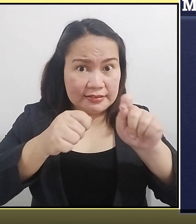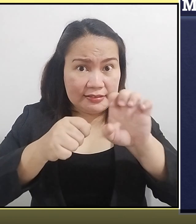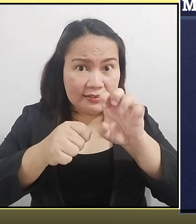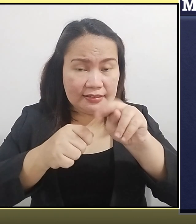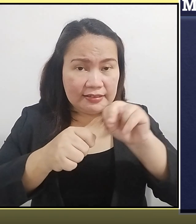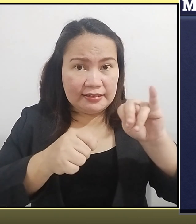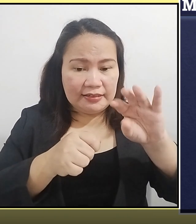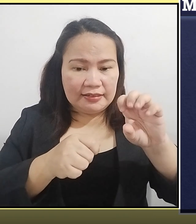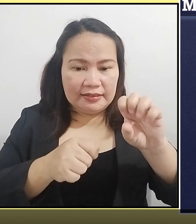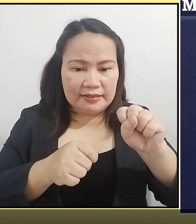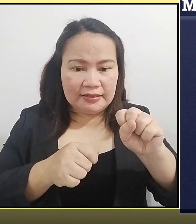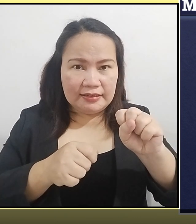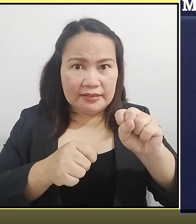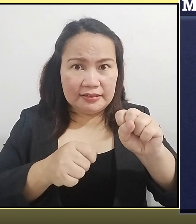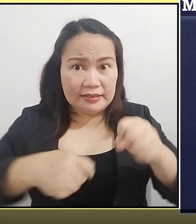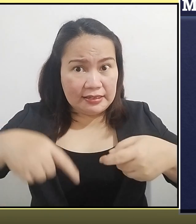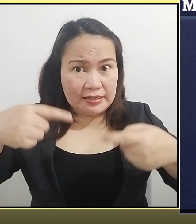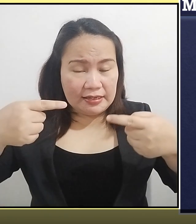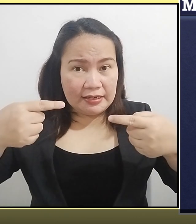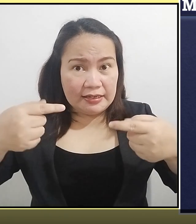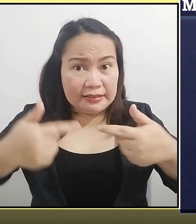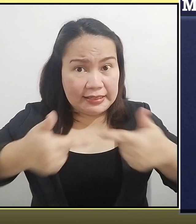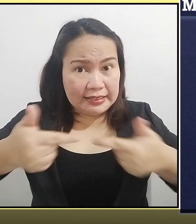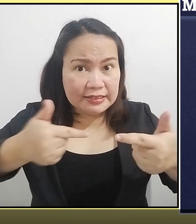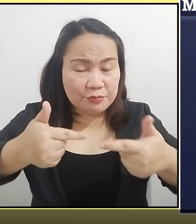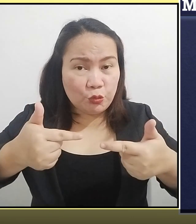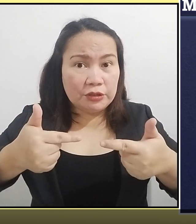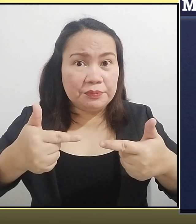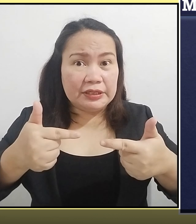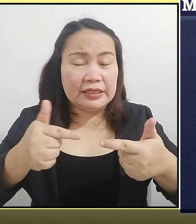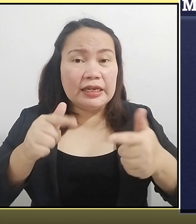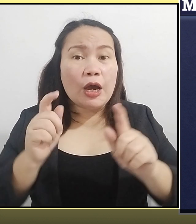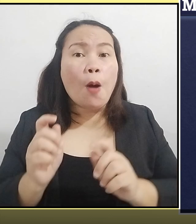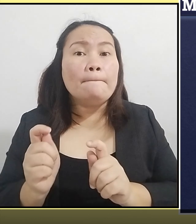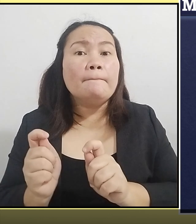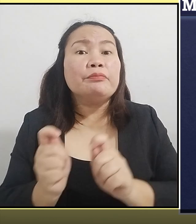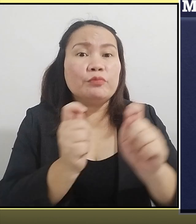tomorrow, then the tennis match will be postponed.